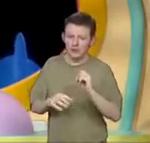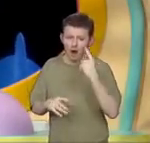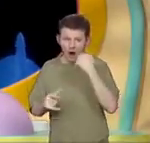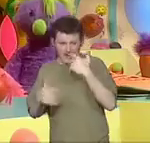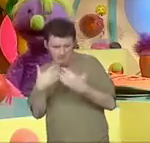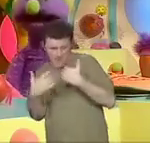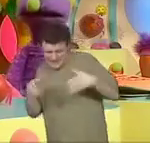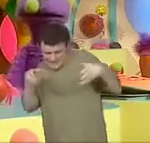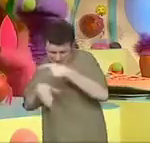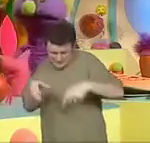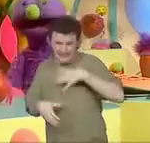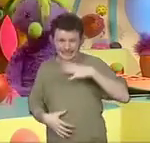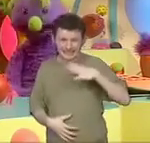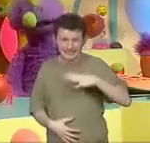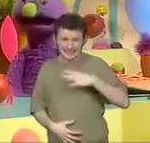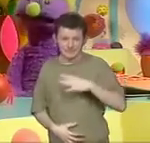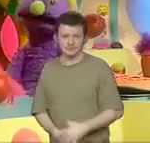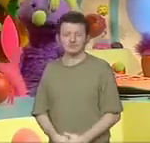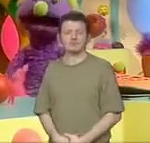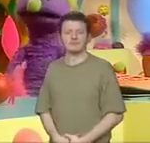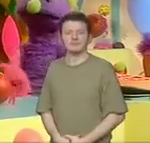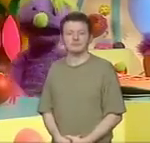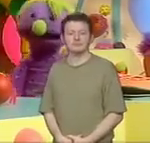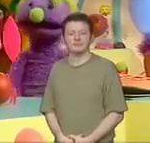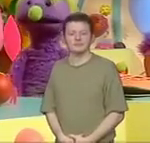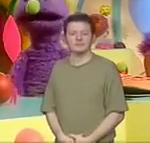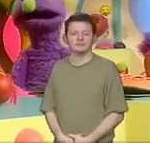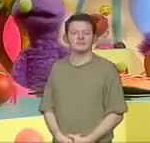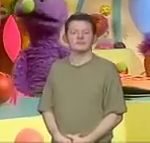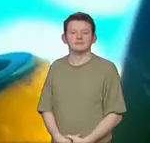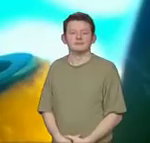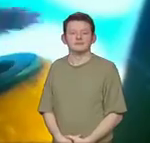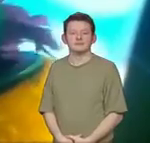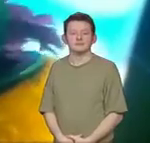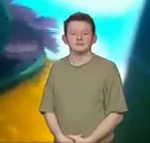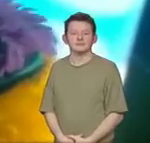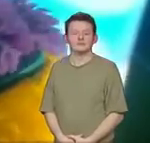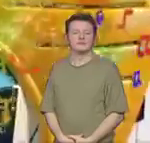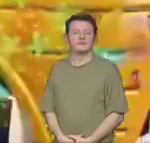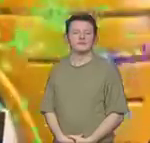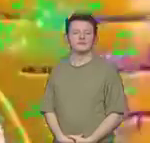out, Hoobs. Yes, go and find some more Tiddly Peeps.